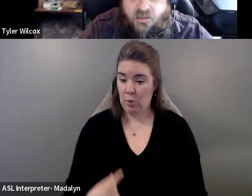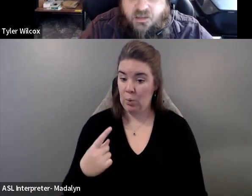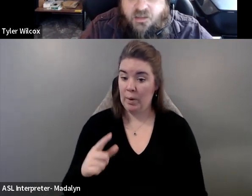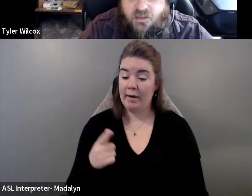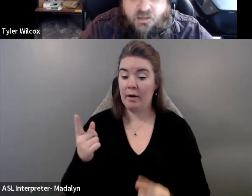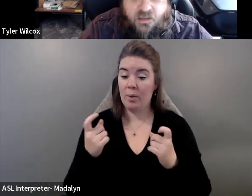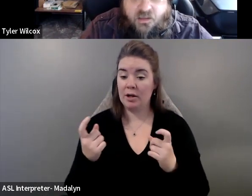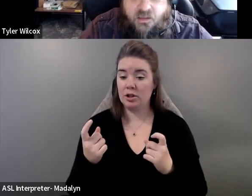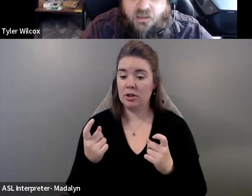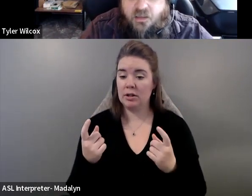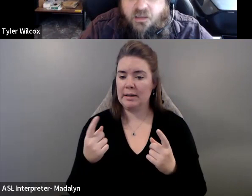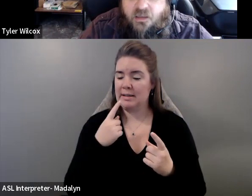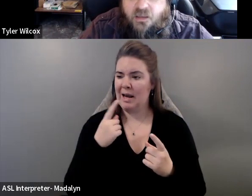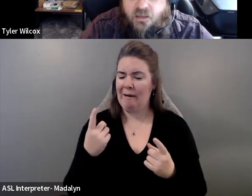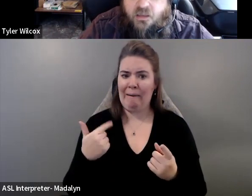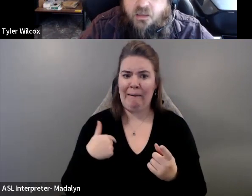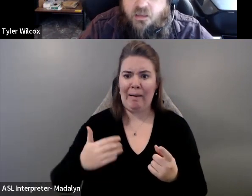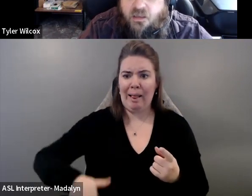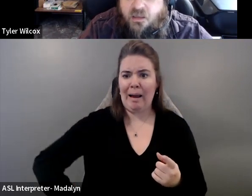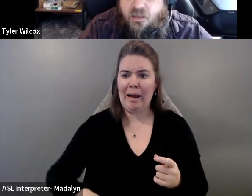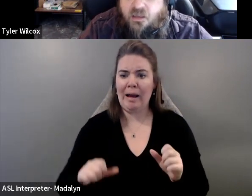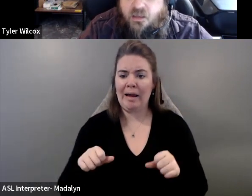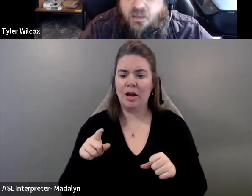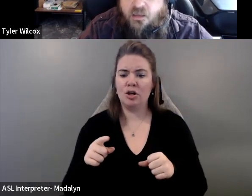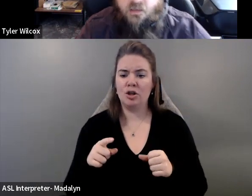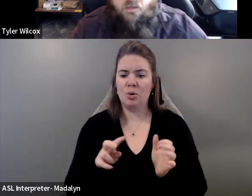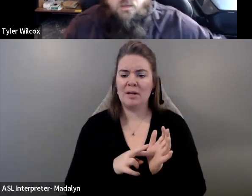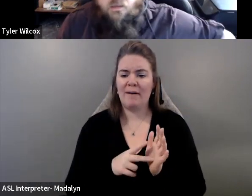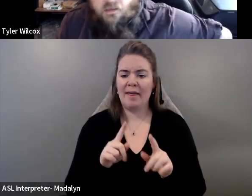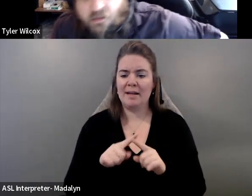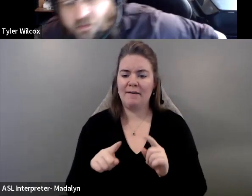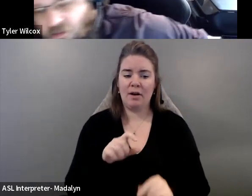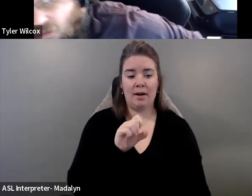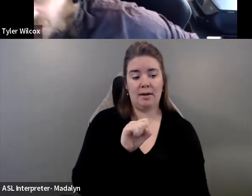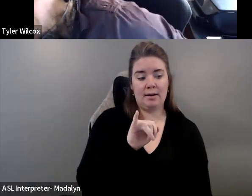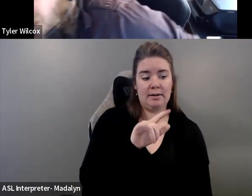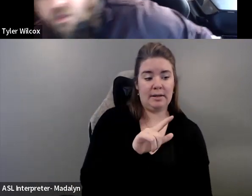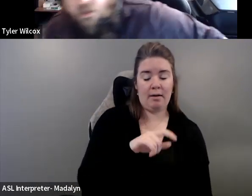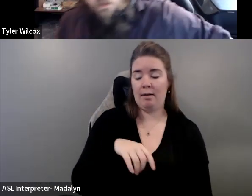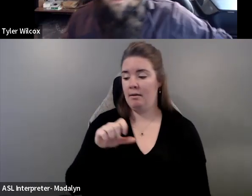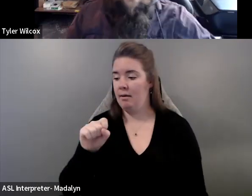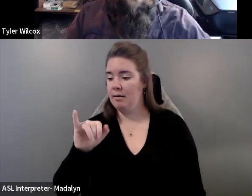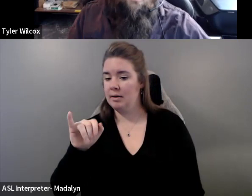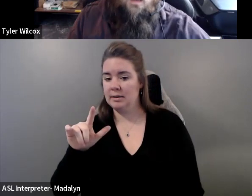they were late and wondered if we could define the difference between SIL and SILC.